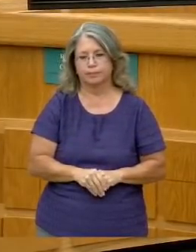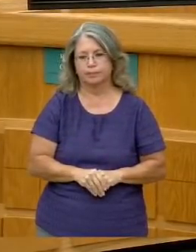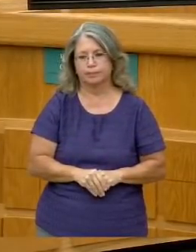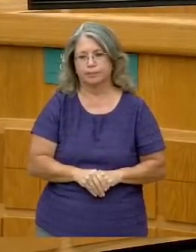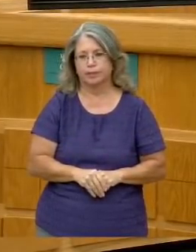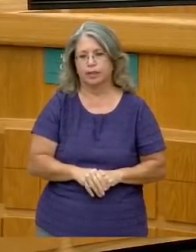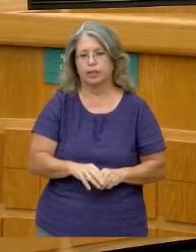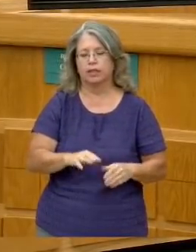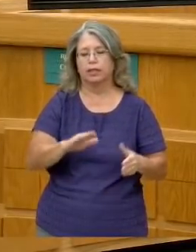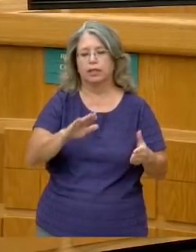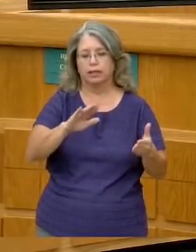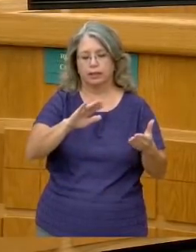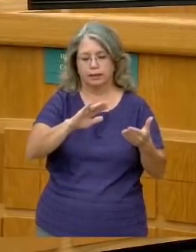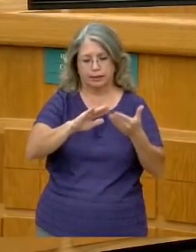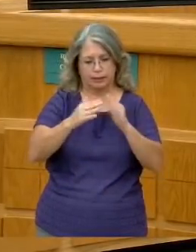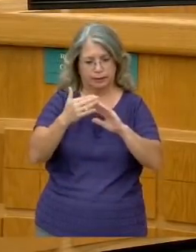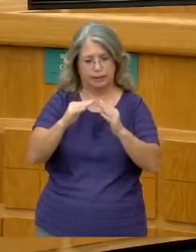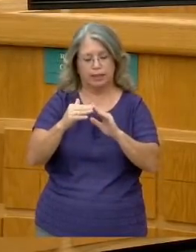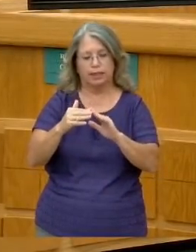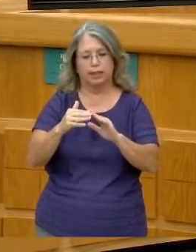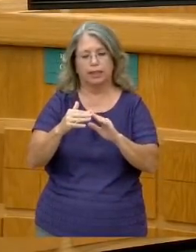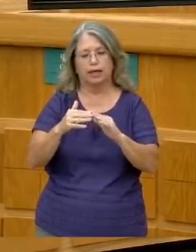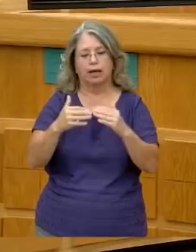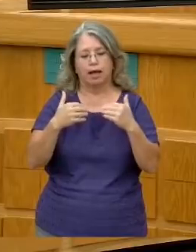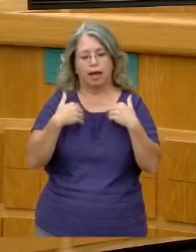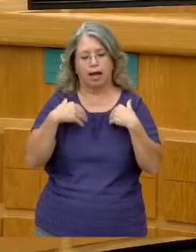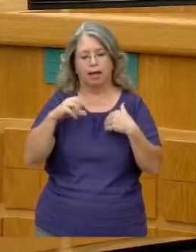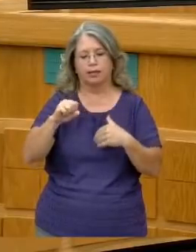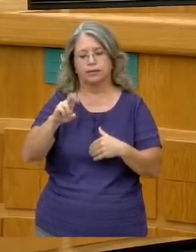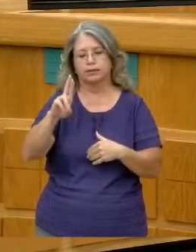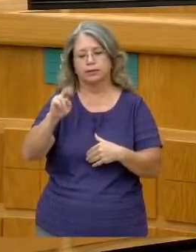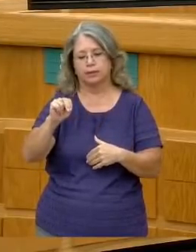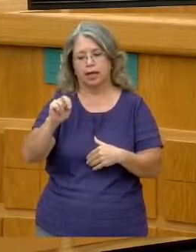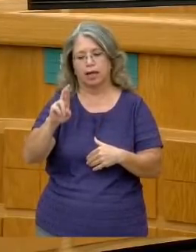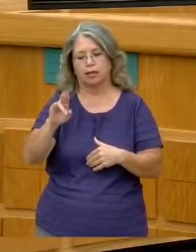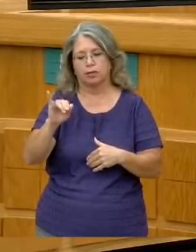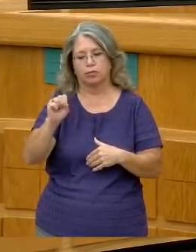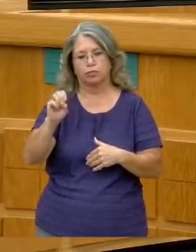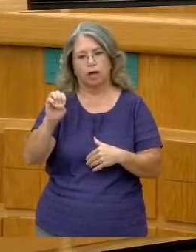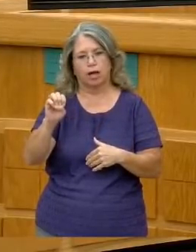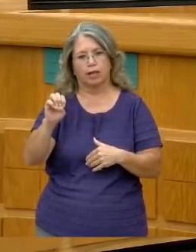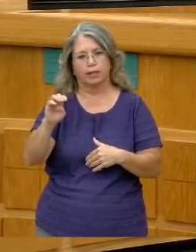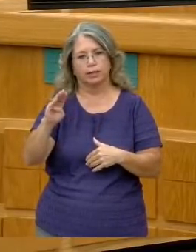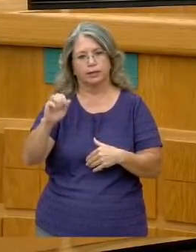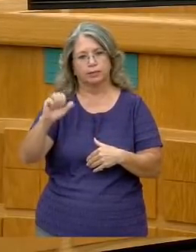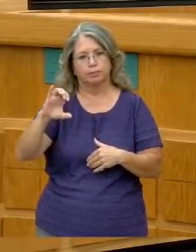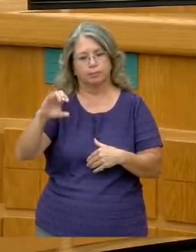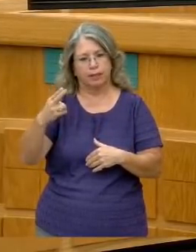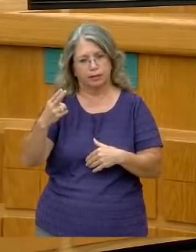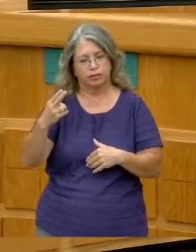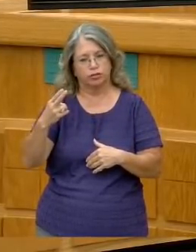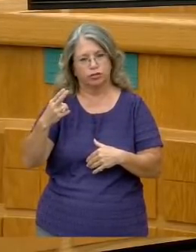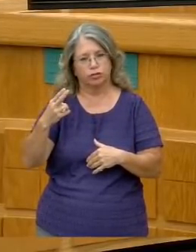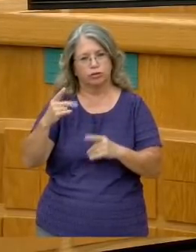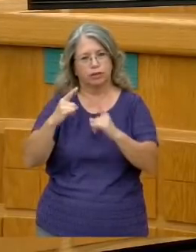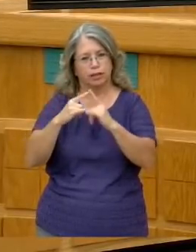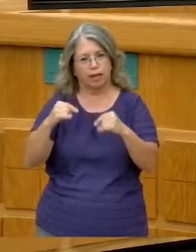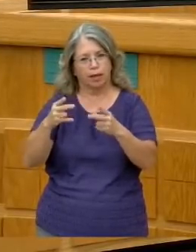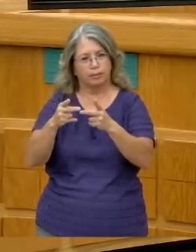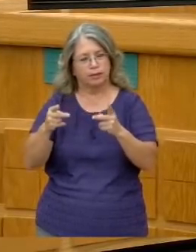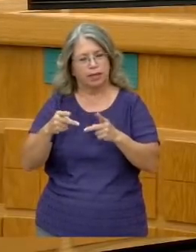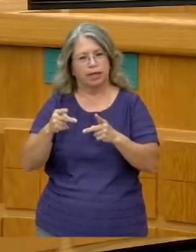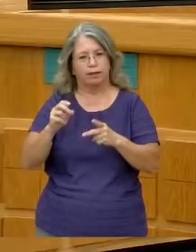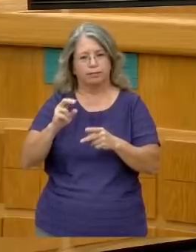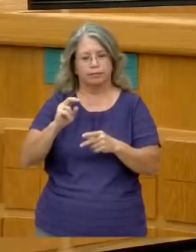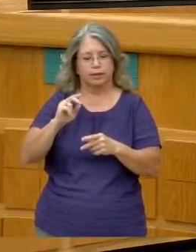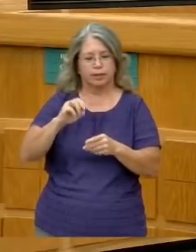The city does have the Sunrise Beach and RV campsite. That is quite a distance from here up in Mathis. That's where